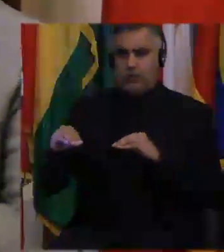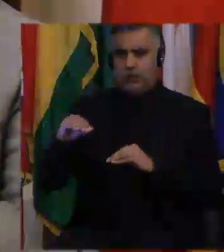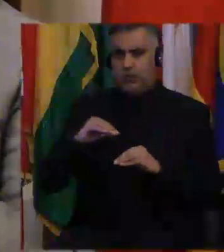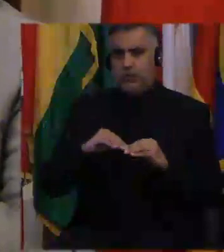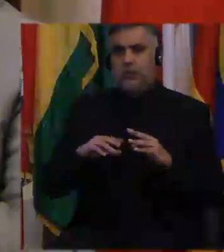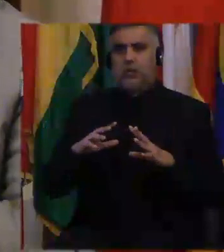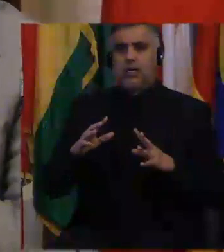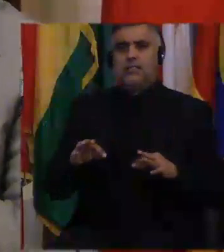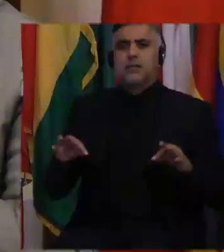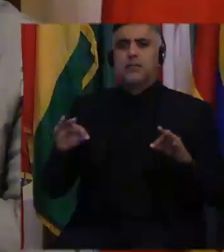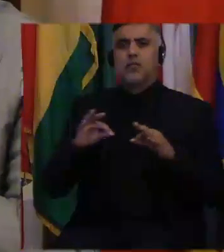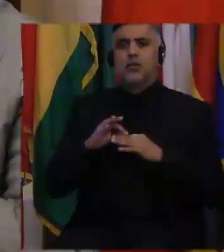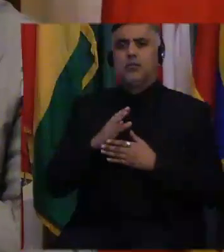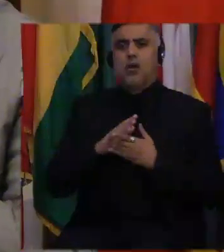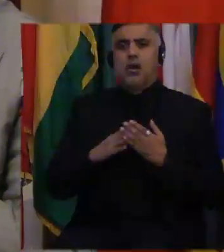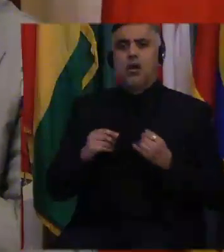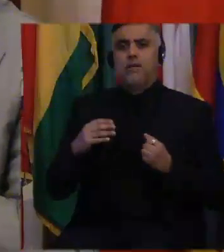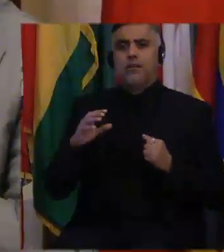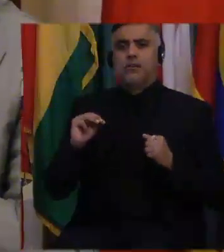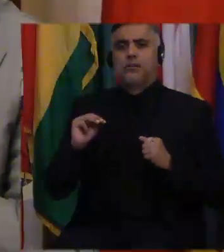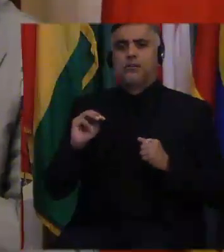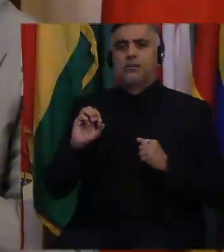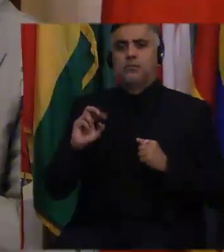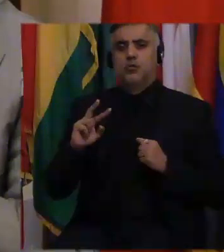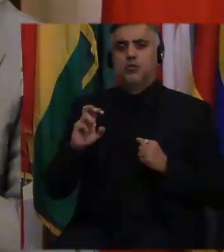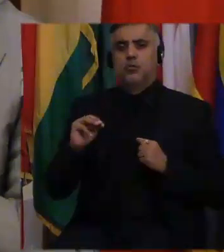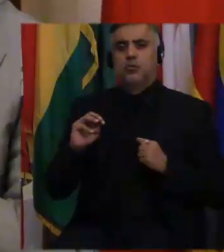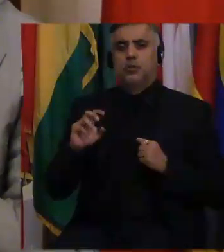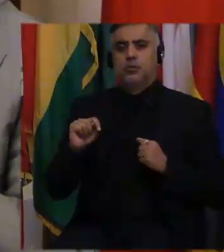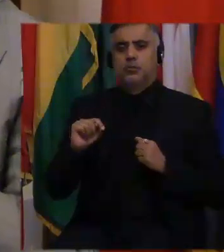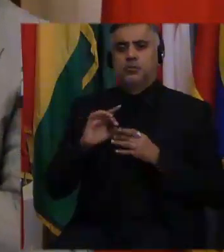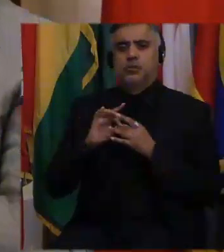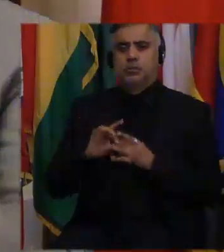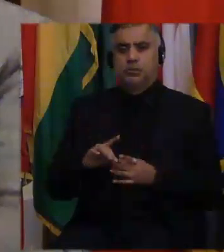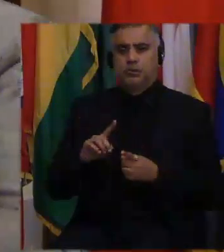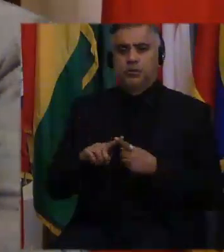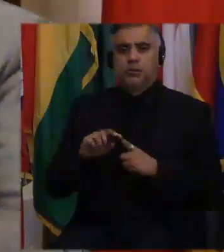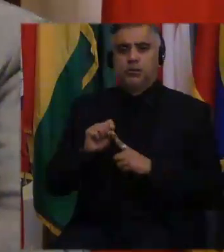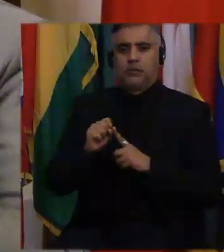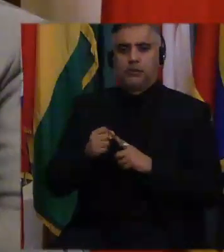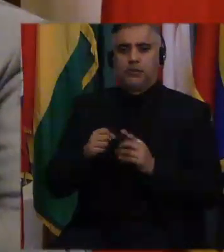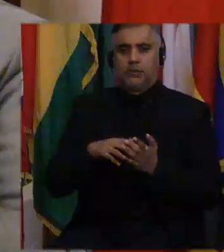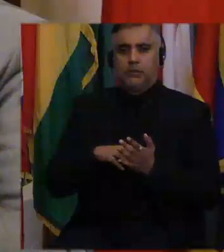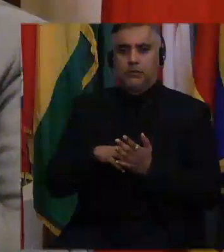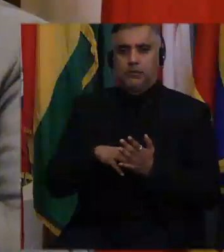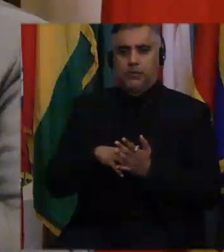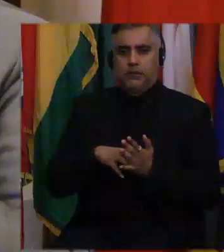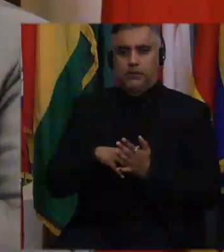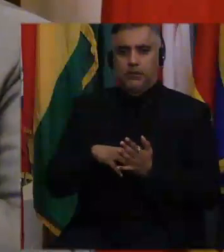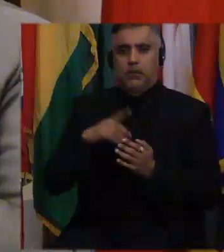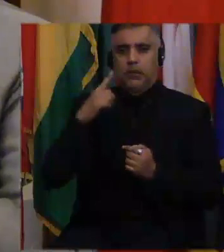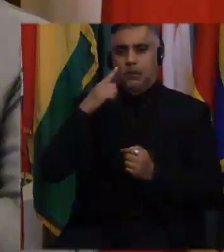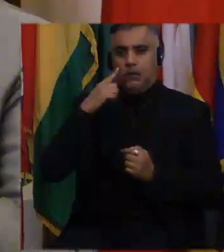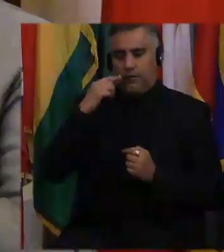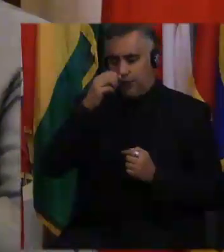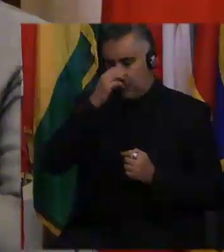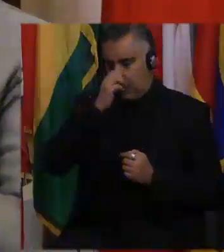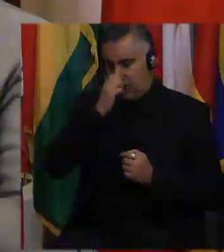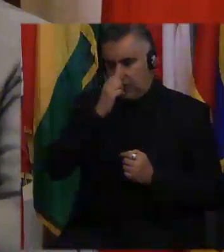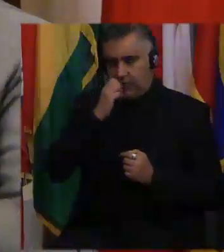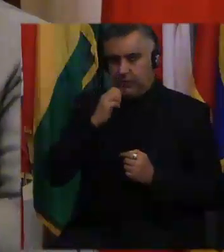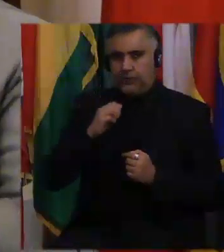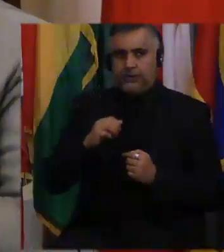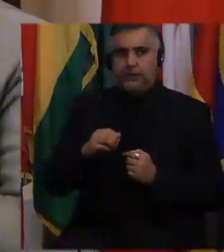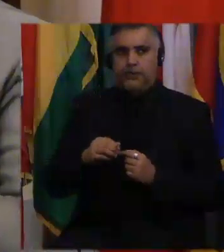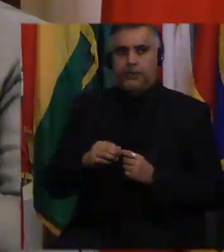migrantes y las situaciones de vulnerabilidad para eventuales situaciones de trata de personas. O sea, la Comisión